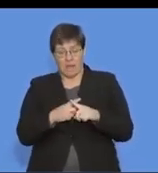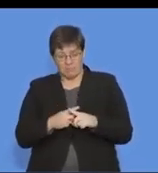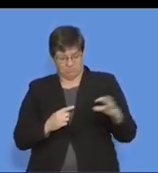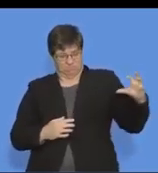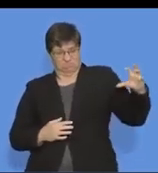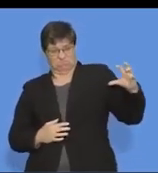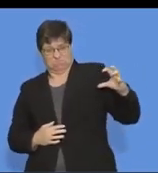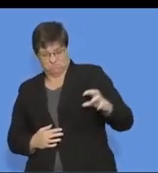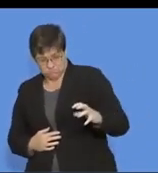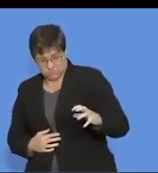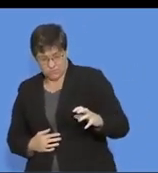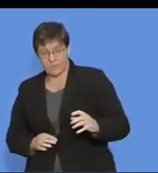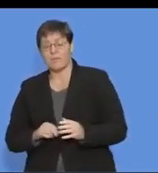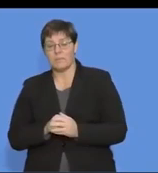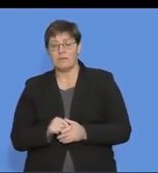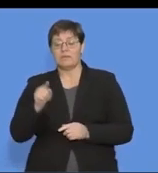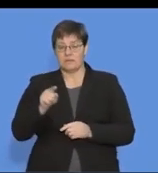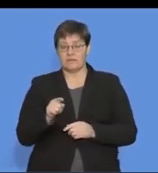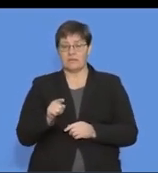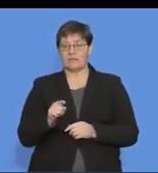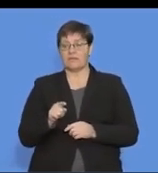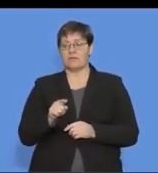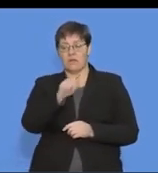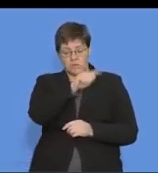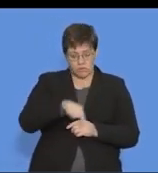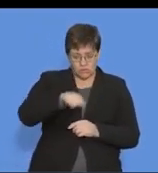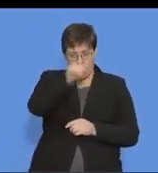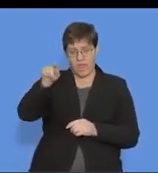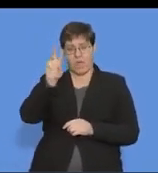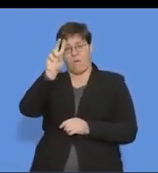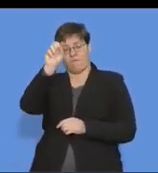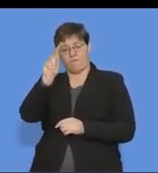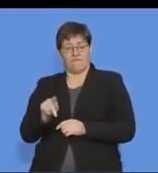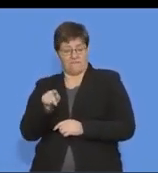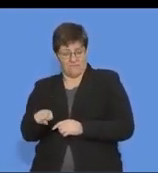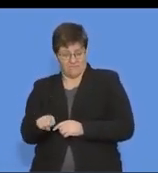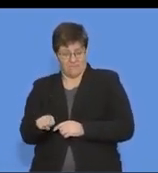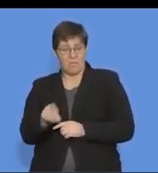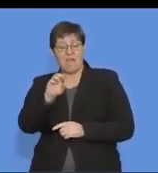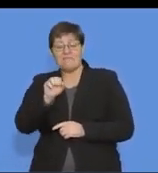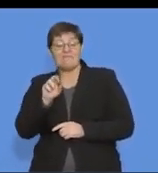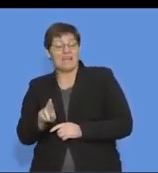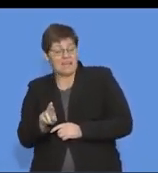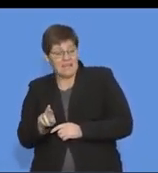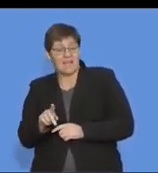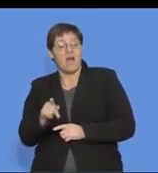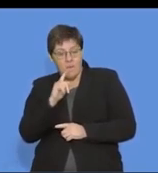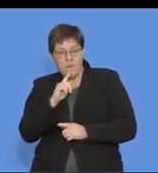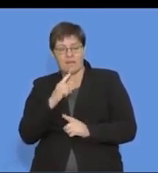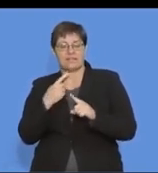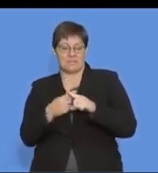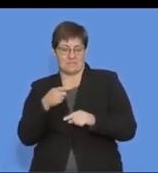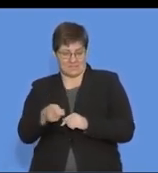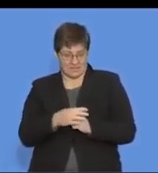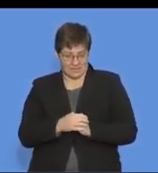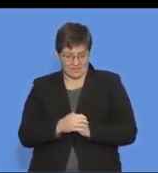greater. So we need to actually get the square root of that distance. So this is the factor by which we